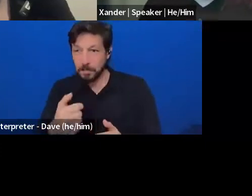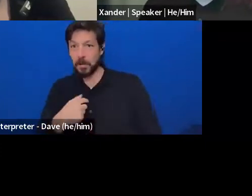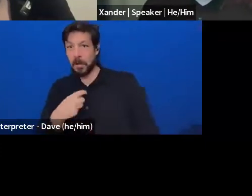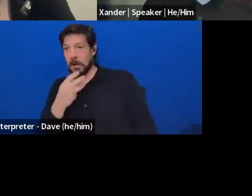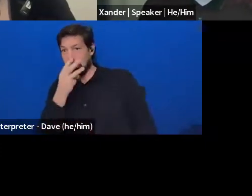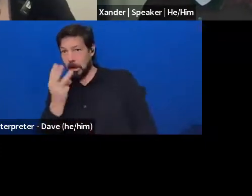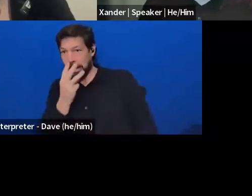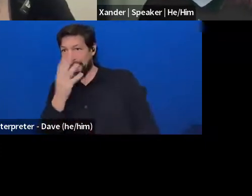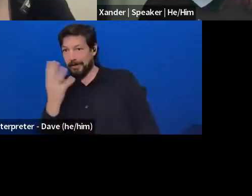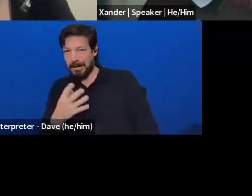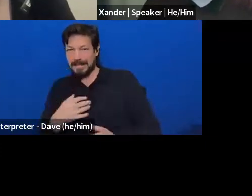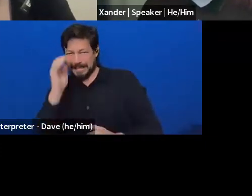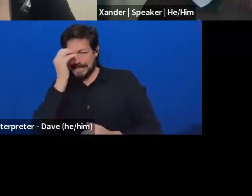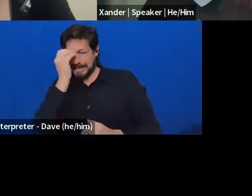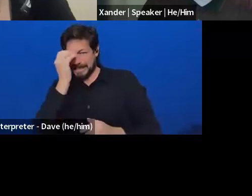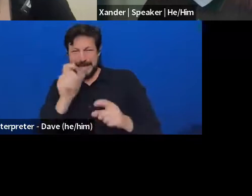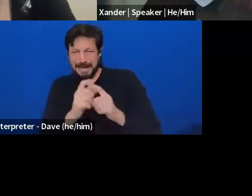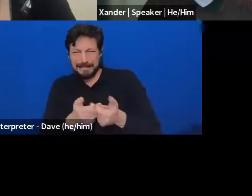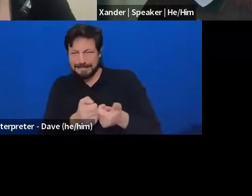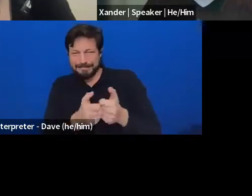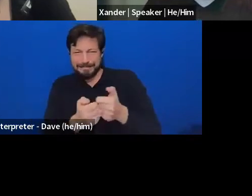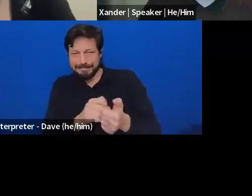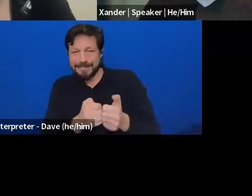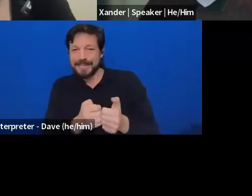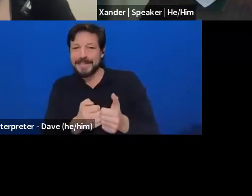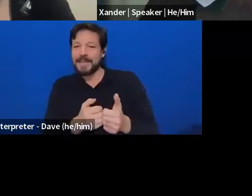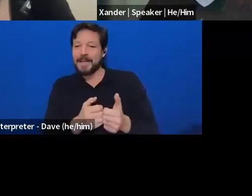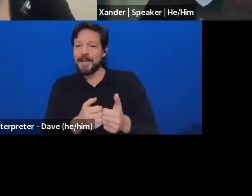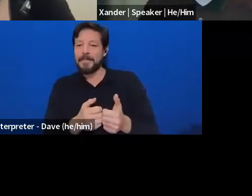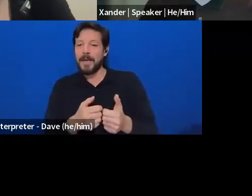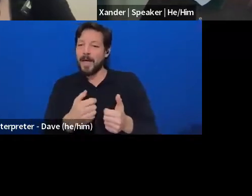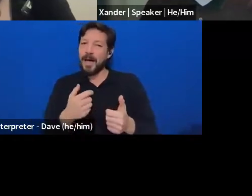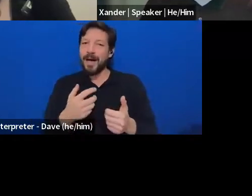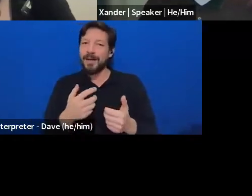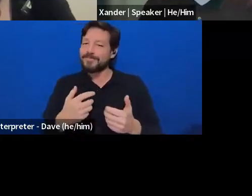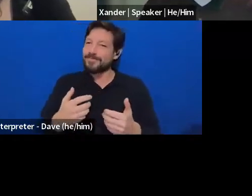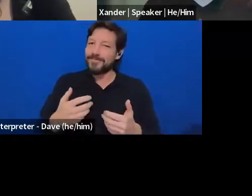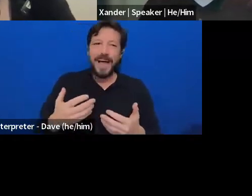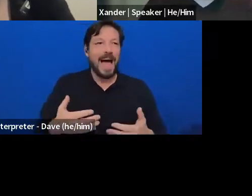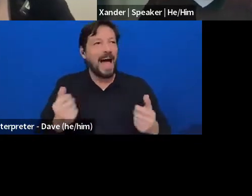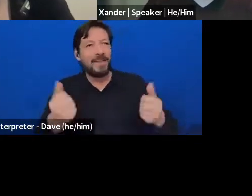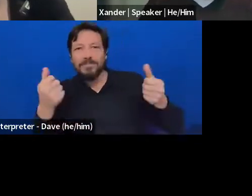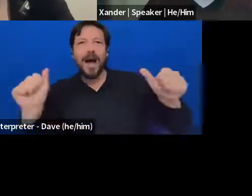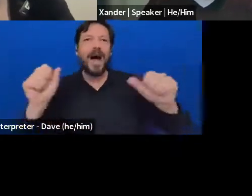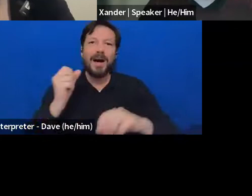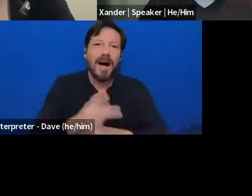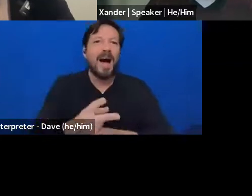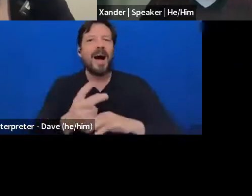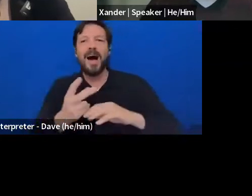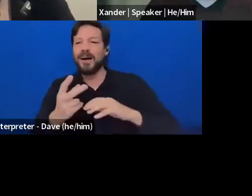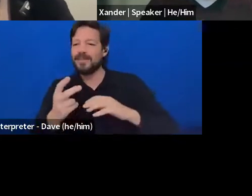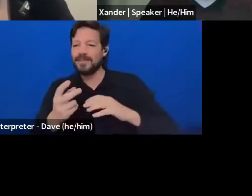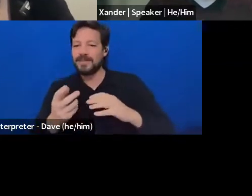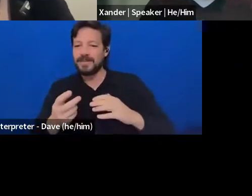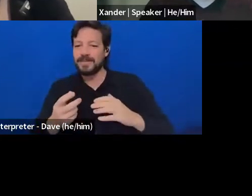to defeat the game, but still having those struggles and those triumphs, and me jumping over one of the levels and picking